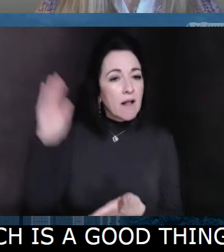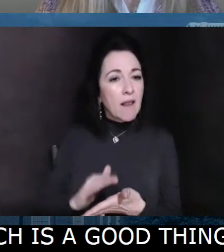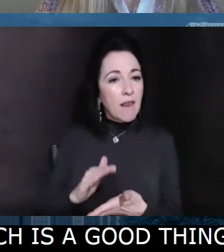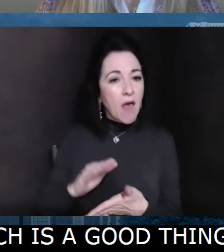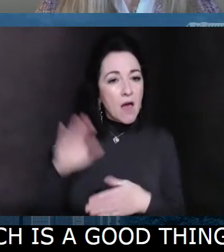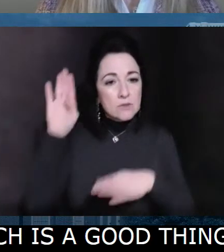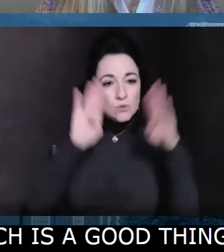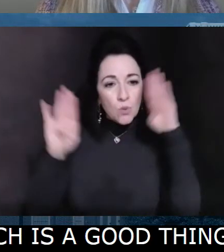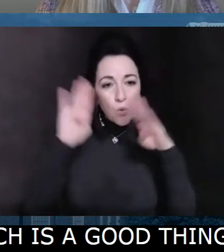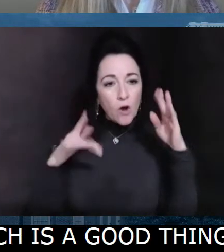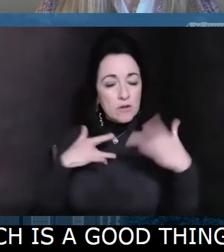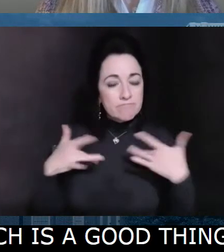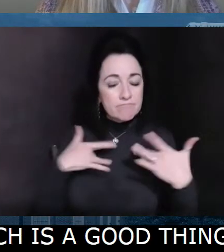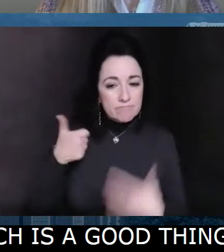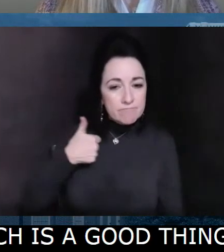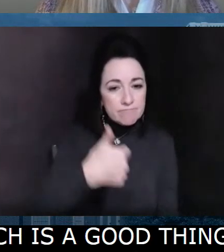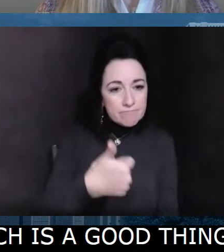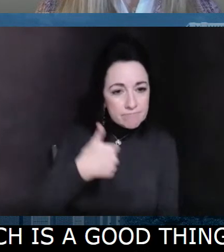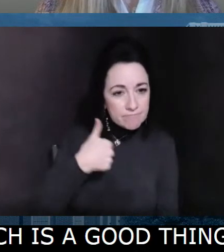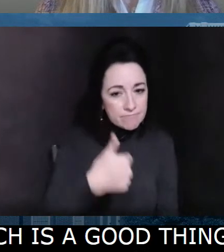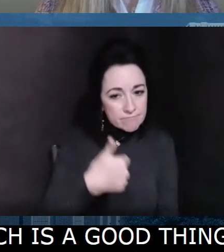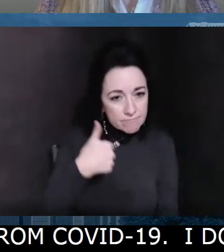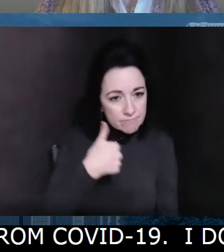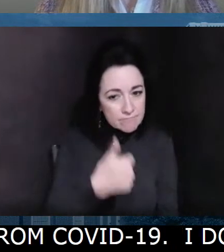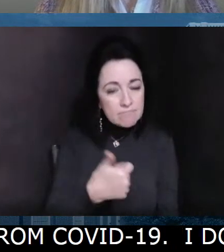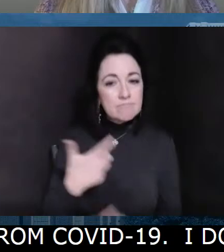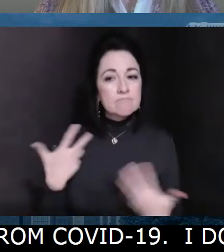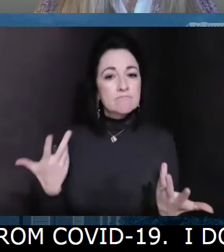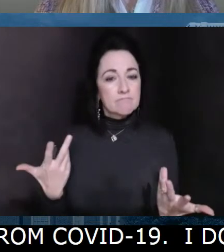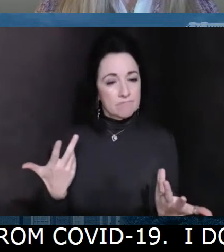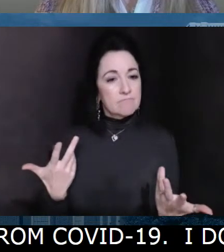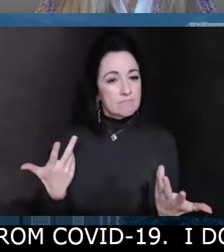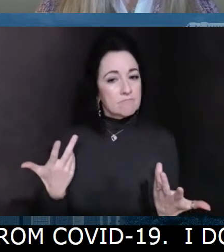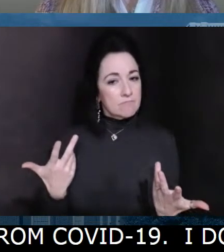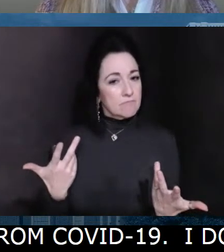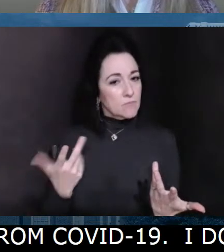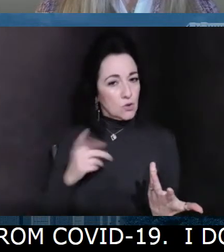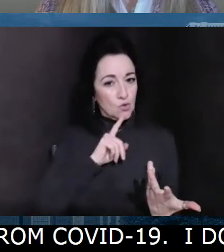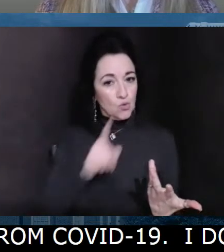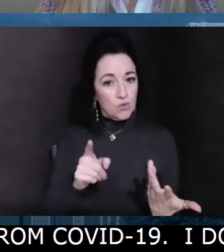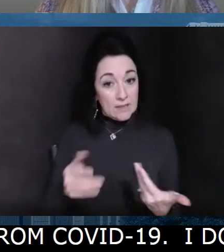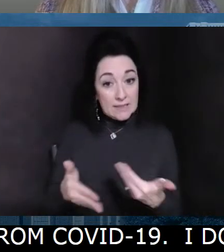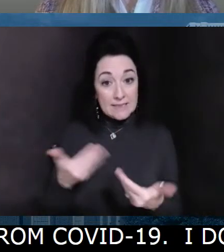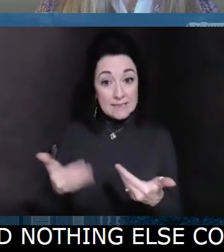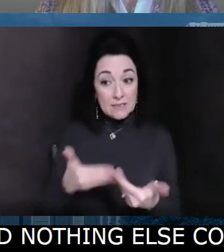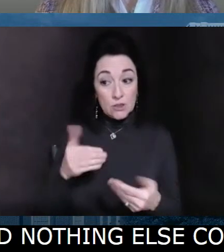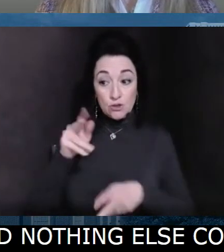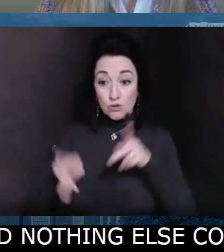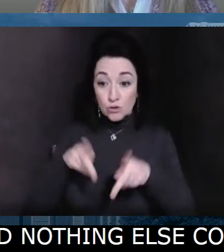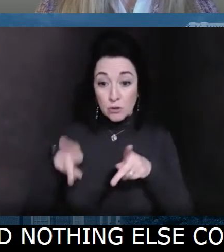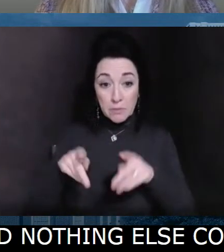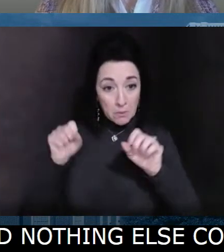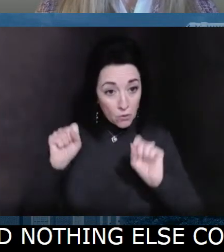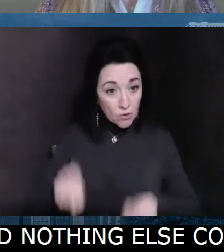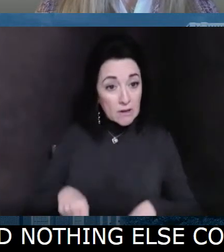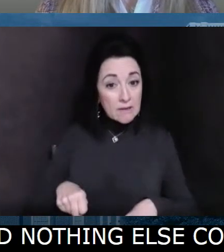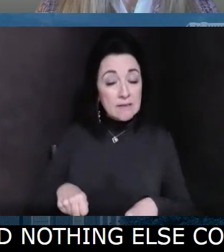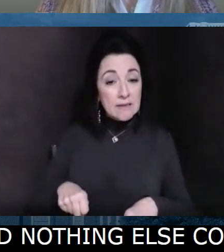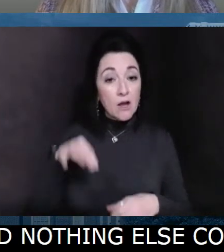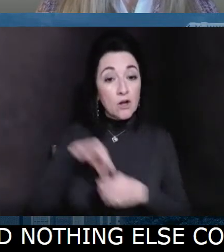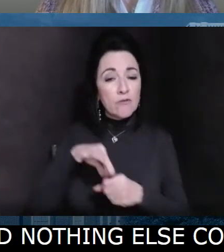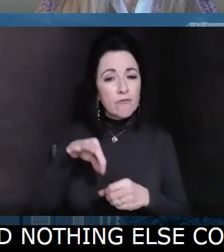of my head. But again, the principle is to make it easier to vote for people to exercise their right to vote, not